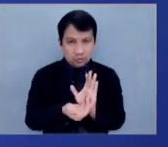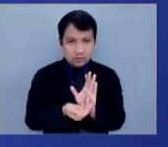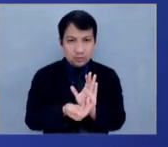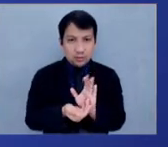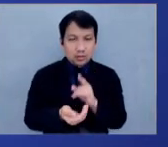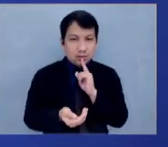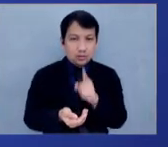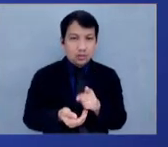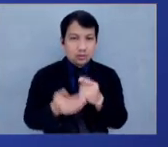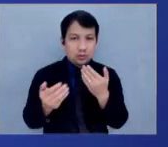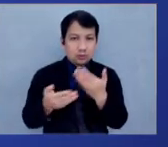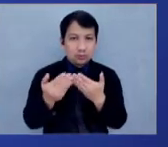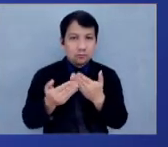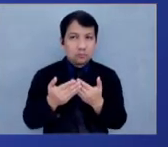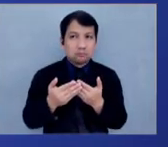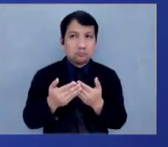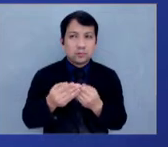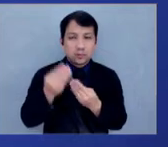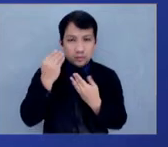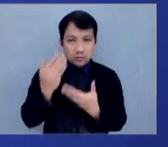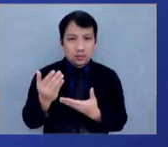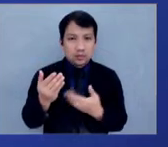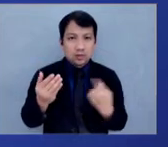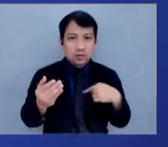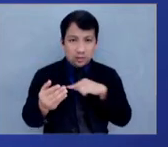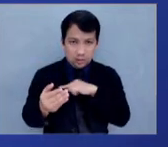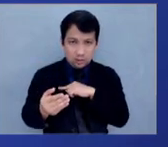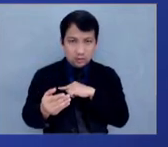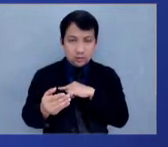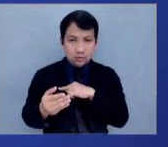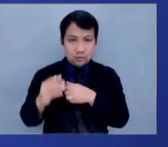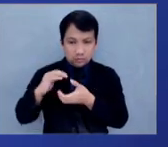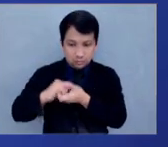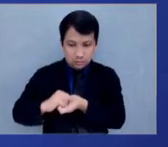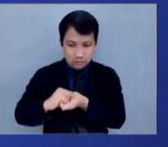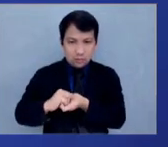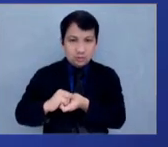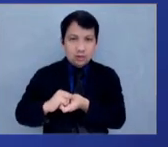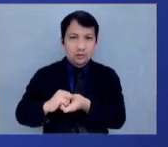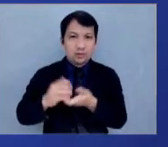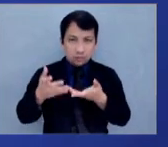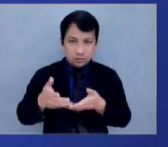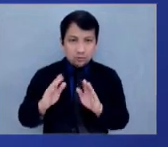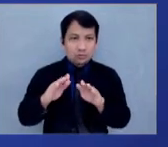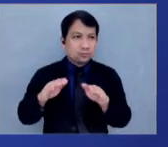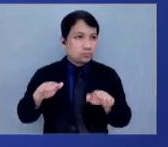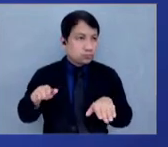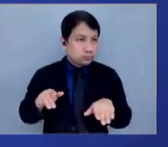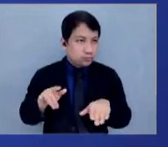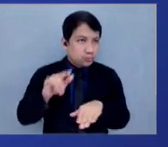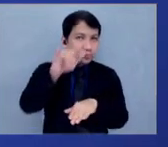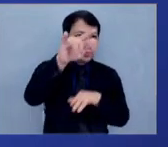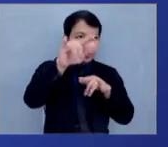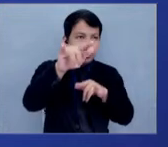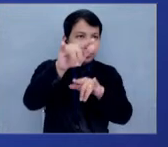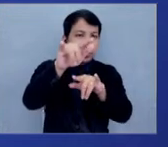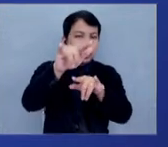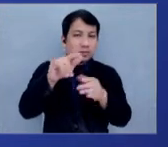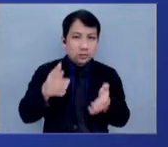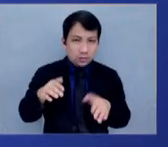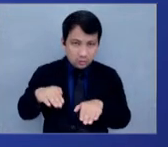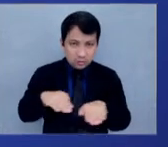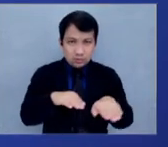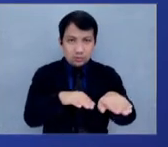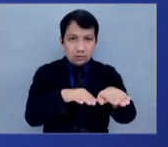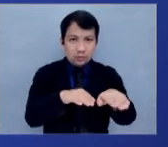simple point that we and our allies will fly, sail, and operate wherever